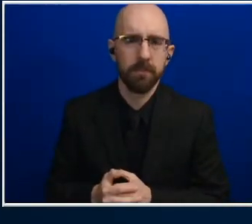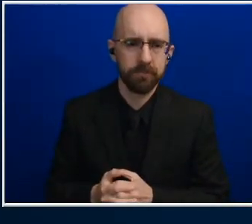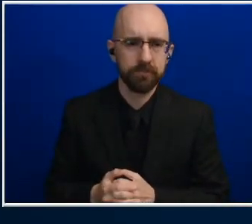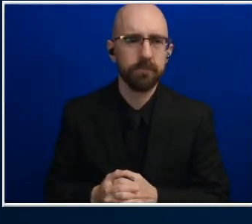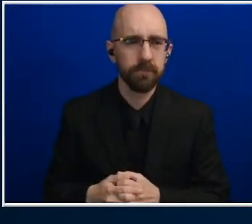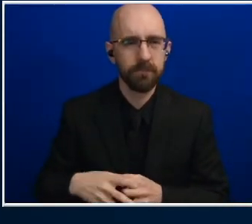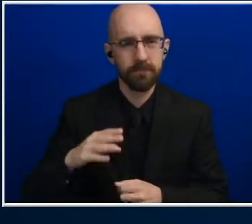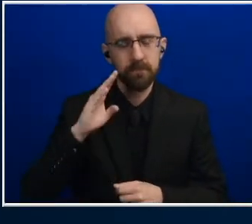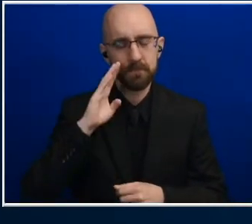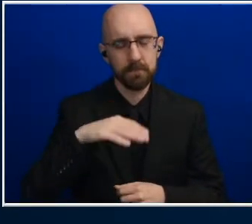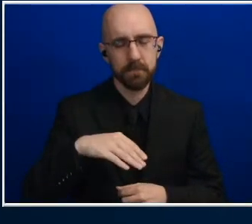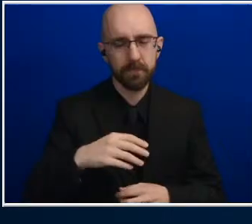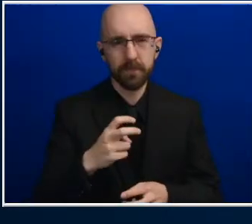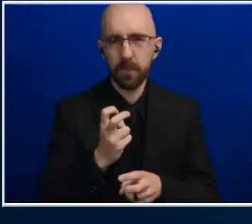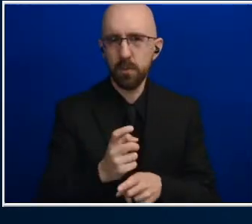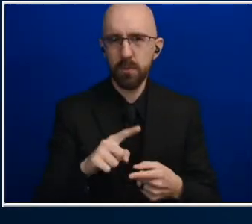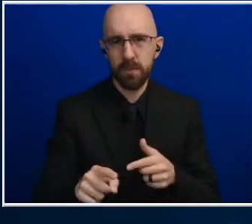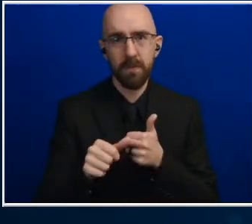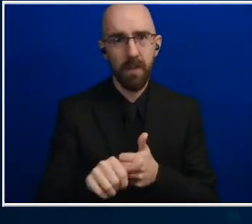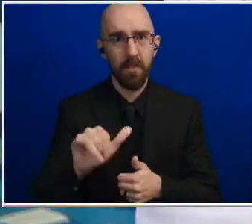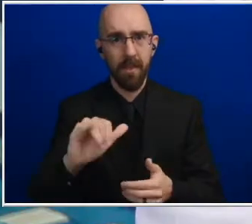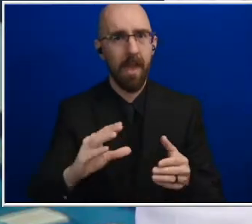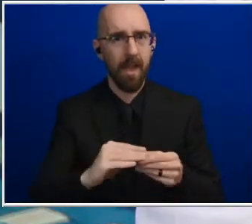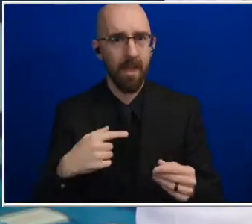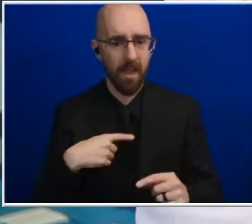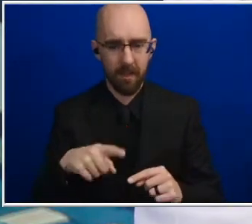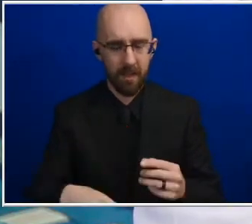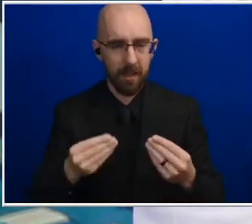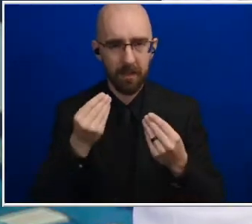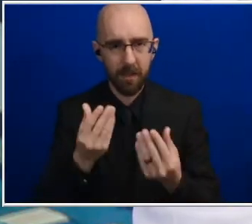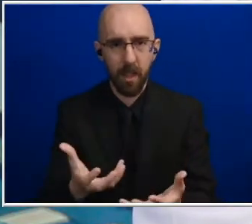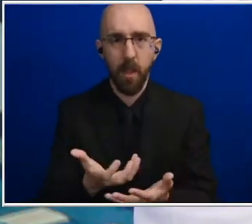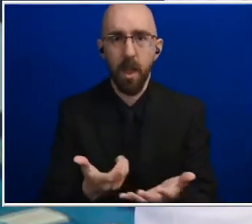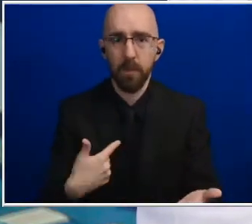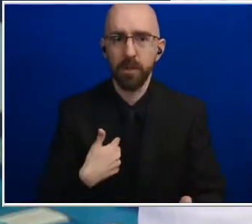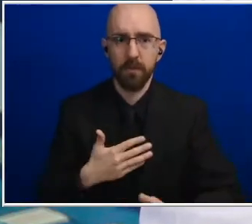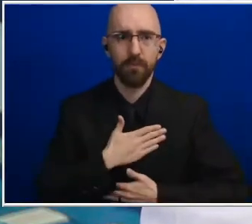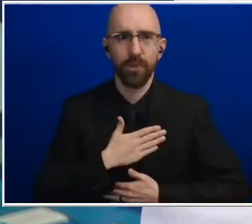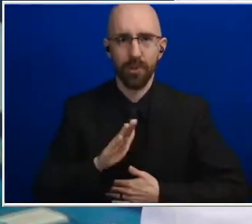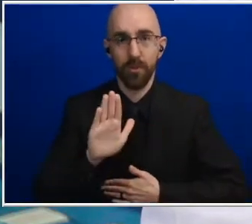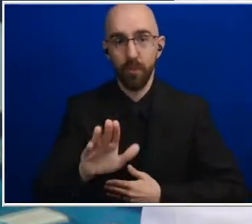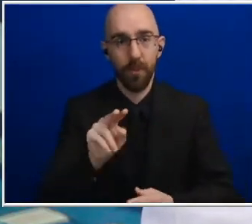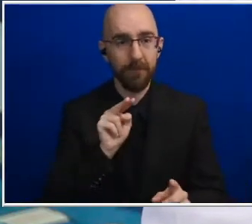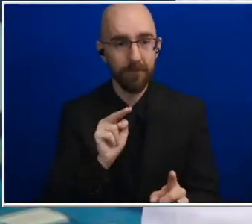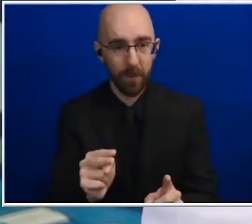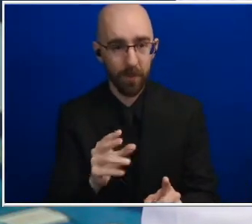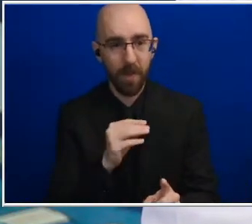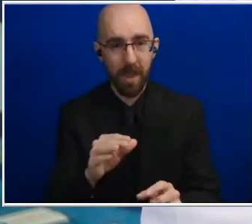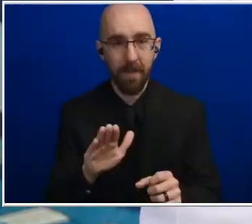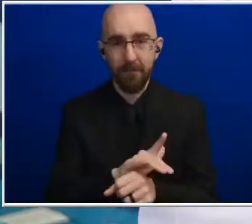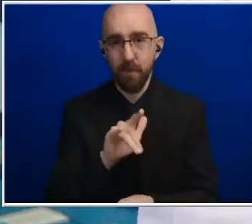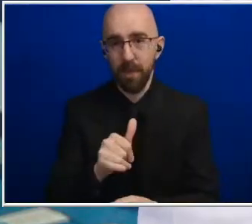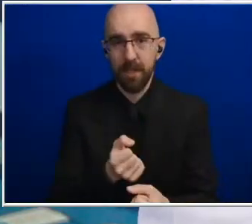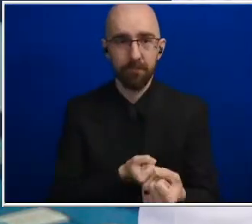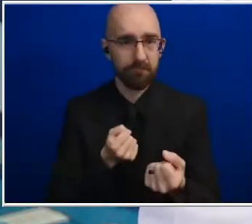It's hard to follow that because I can't tell you how much I appreciate your view and fully believe in that.